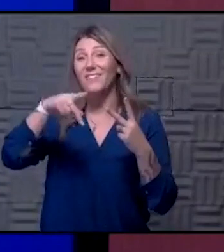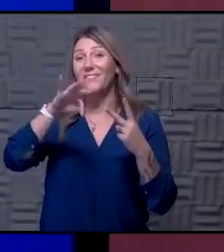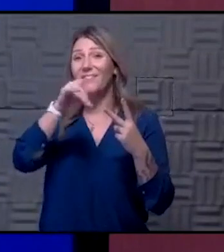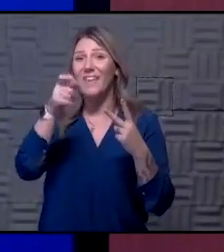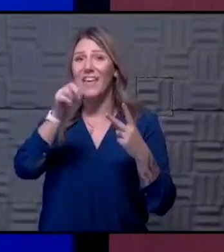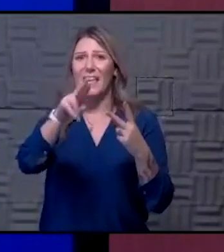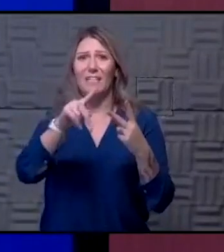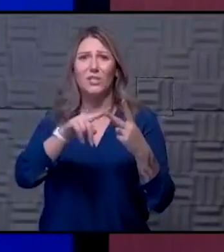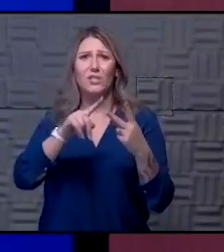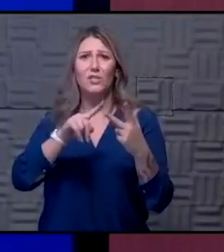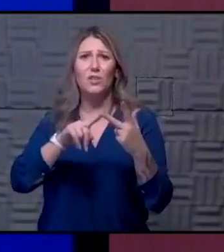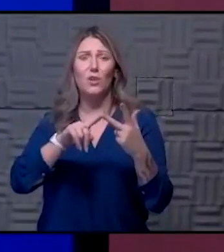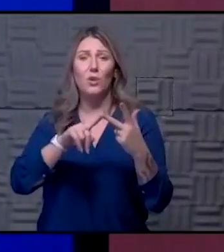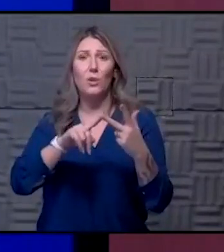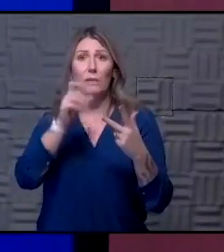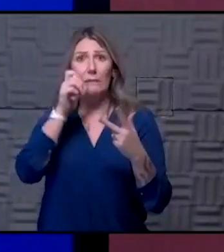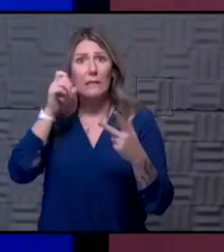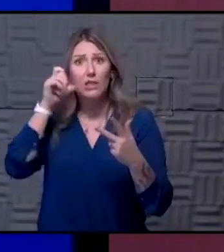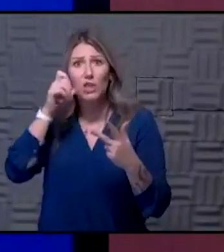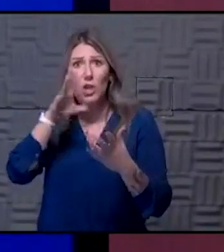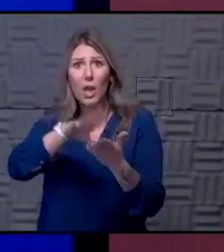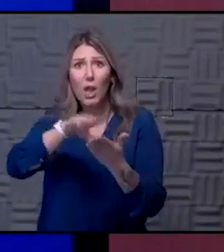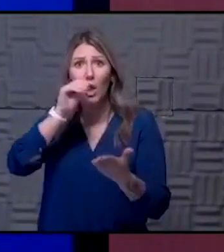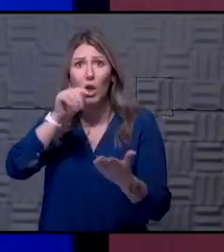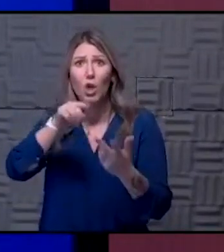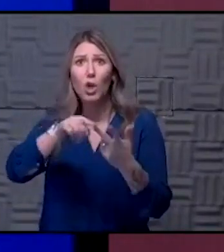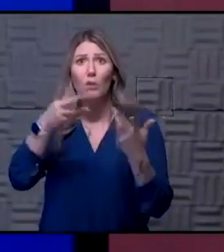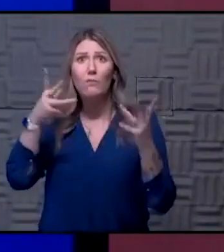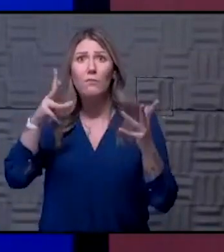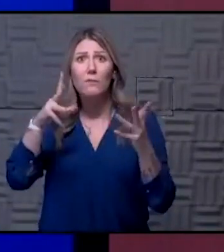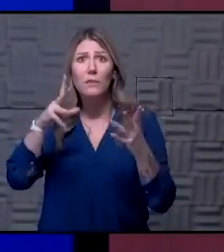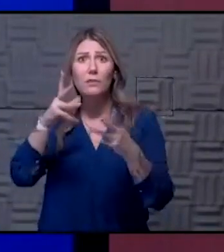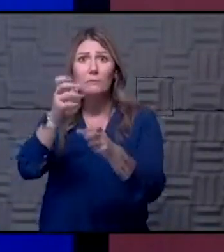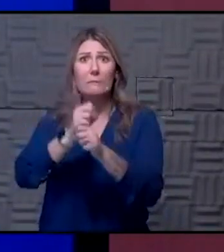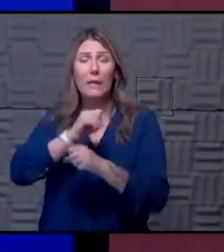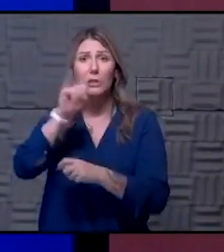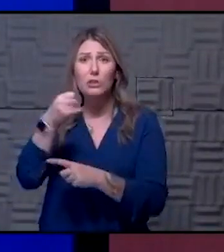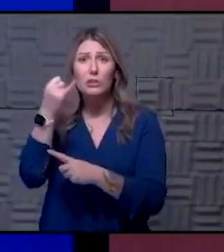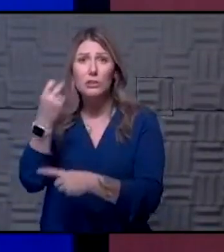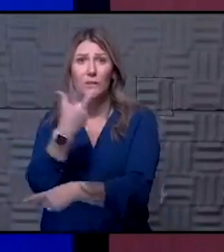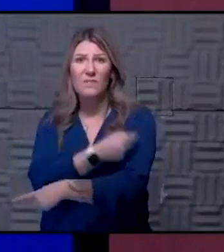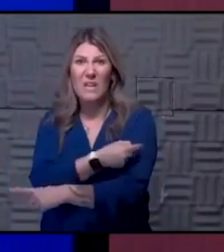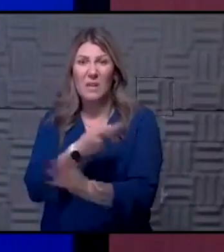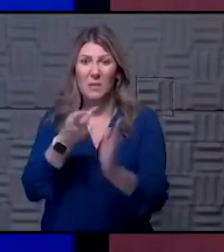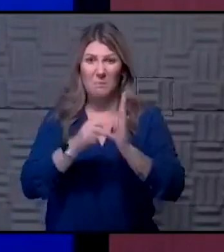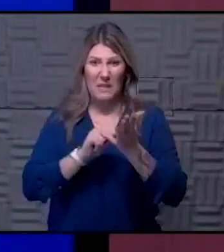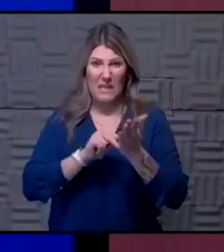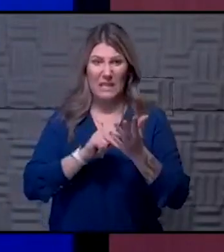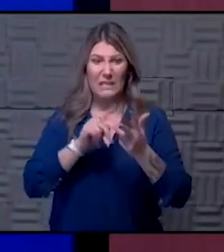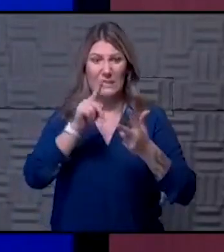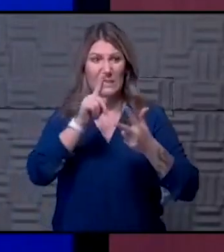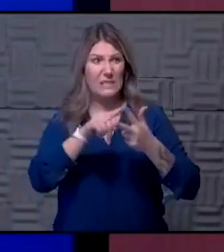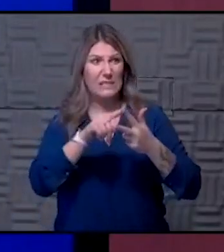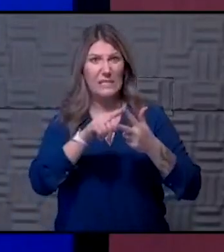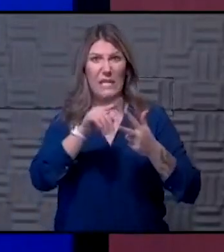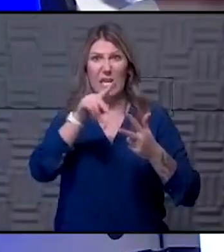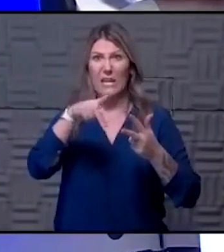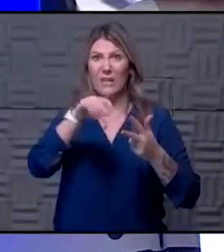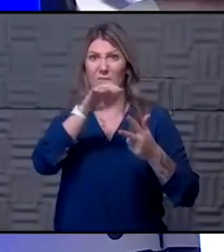she had not gotten the placebo. She had gotten the J&J vaccine. That means I've had the J&J in the fall and the